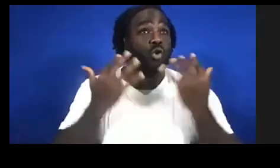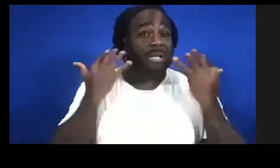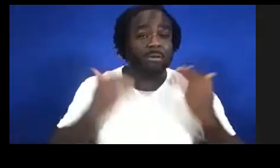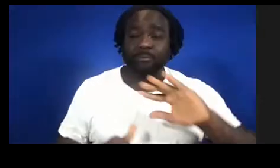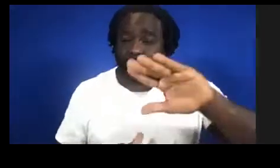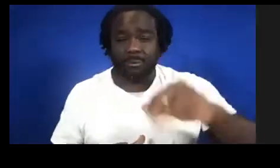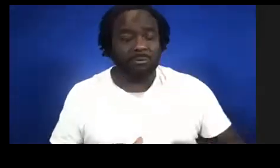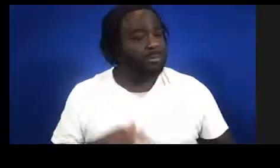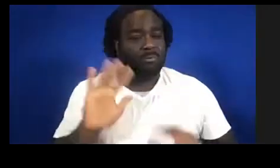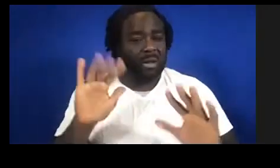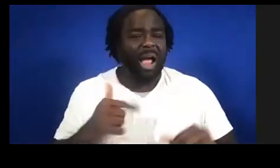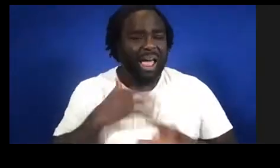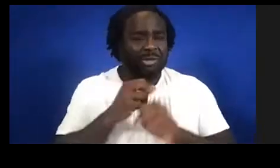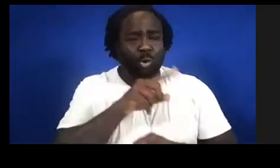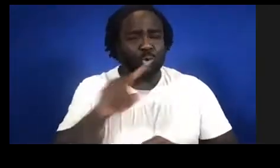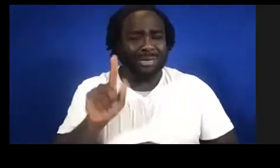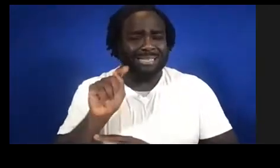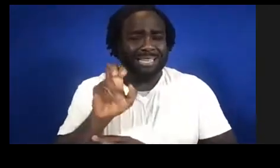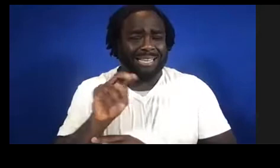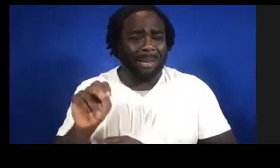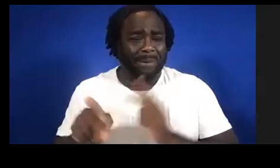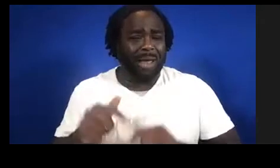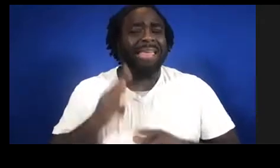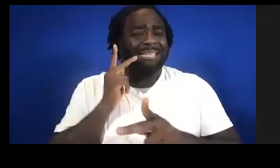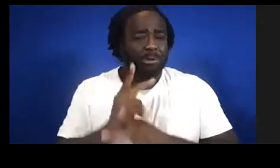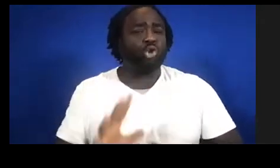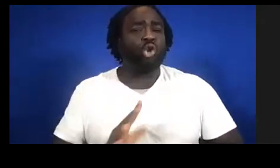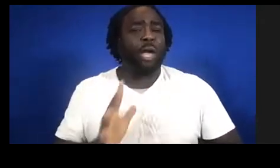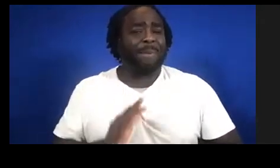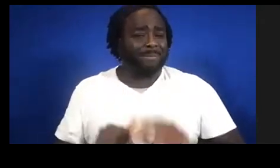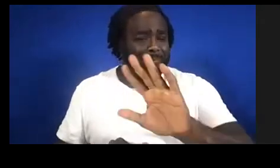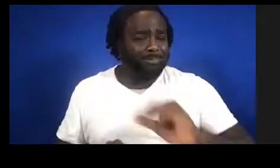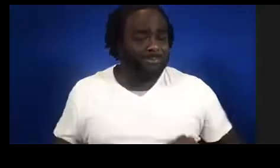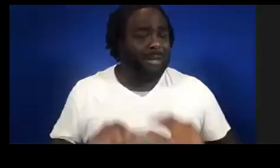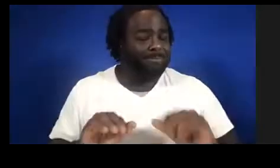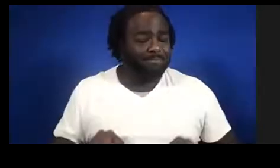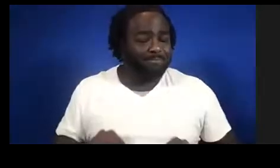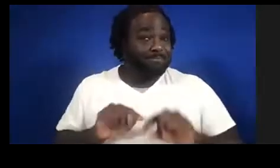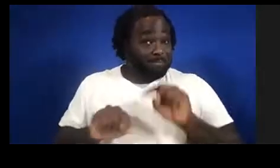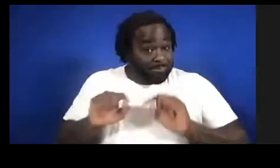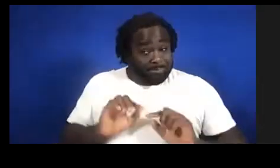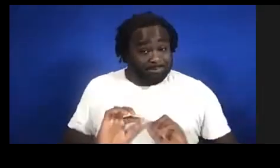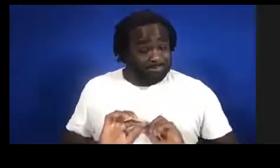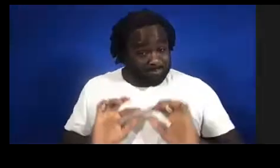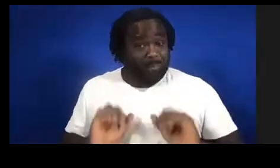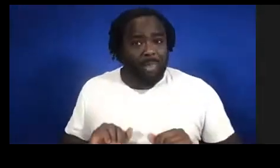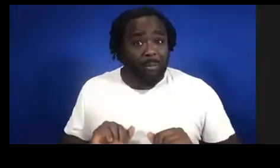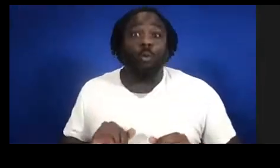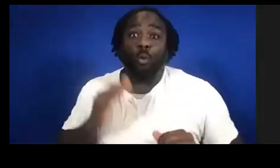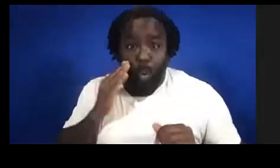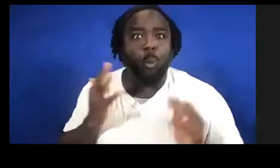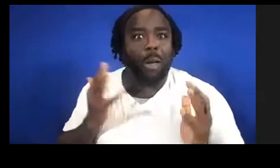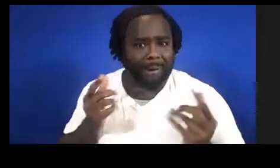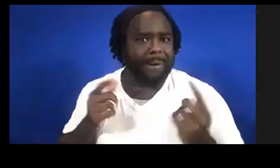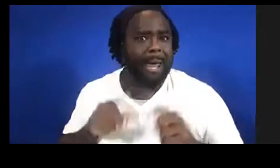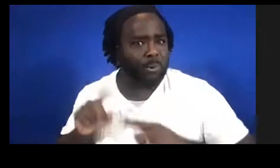Now, first of all, let me tell y'all, I might have a language issue in my comedy shows, right? I might use a